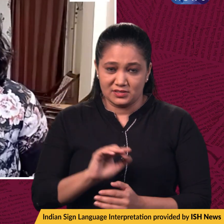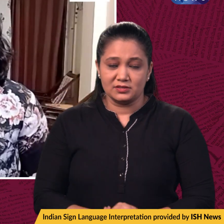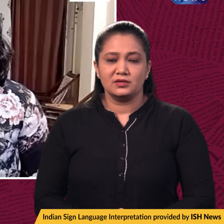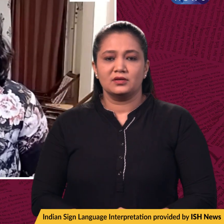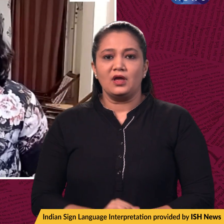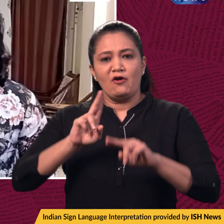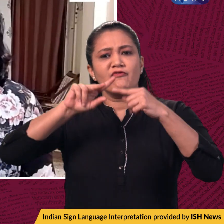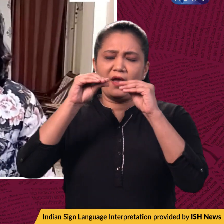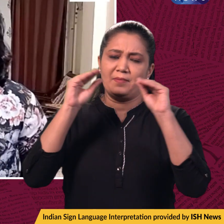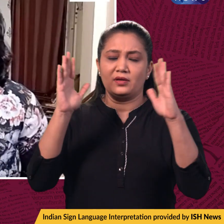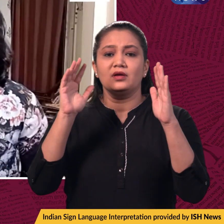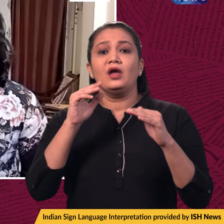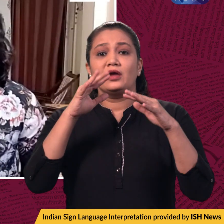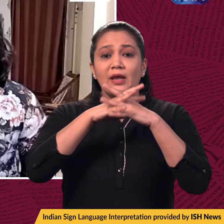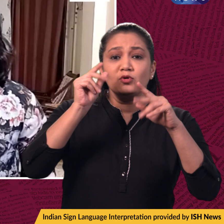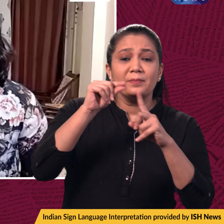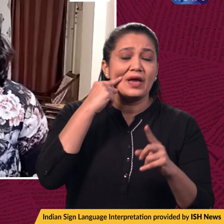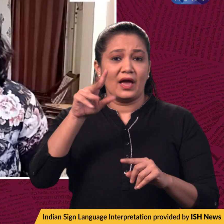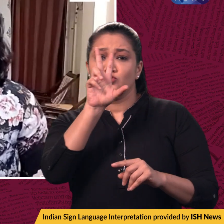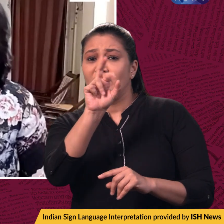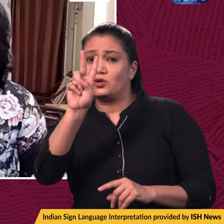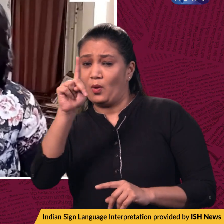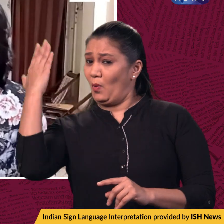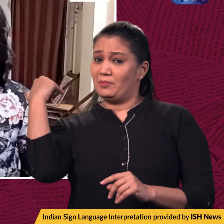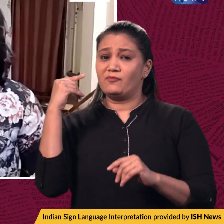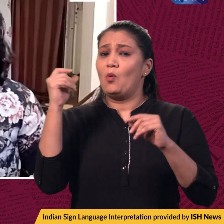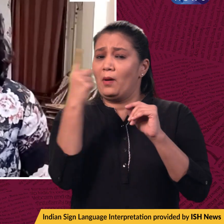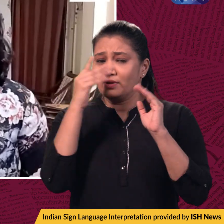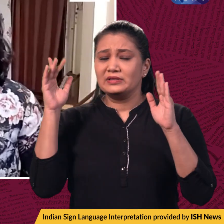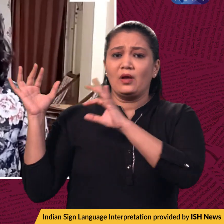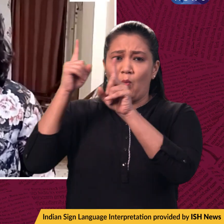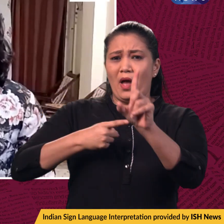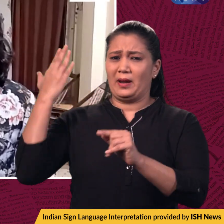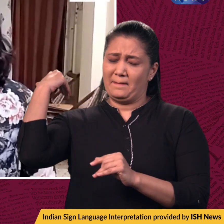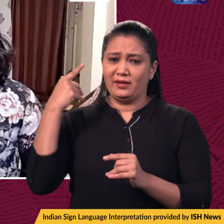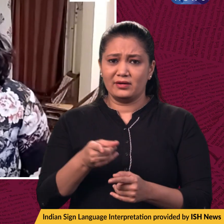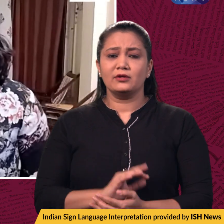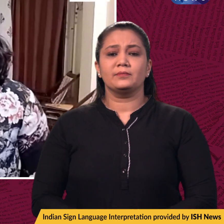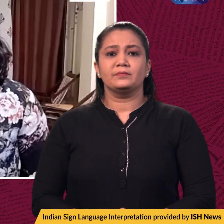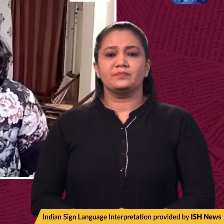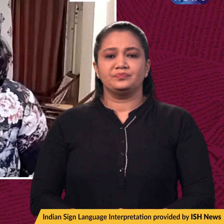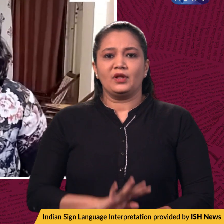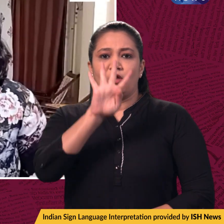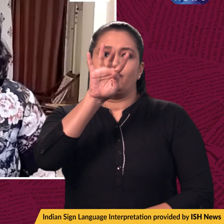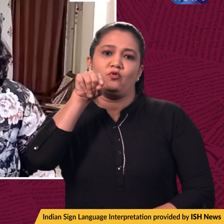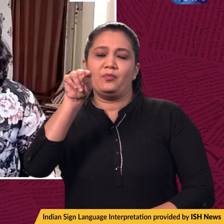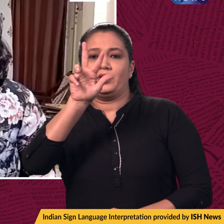13.11% in February. The WPI in February 2021, which is about a year ago, was